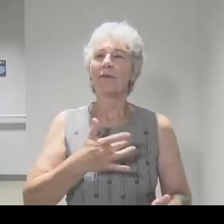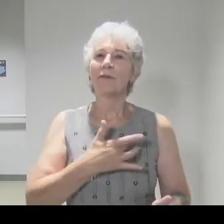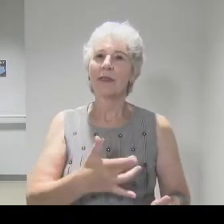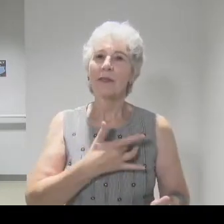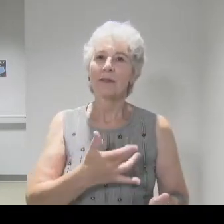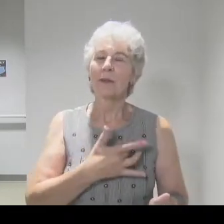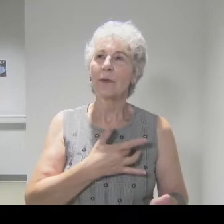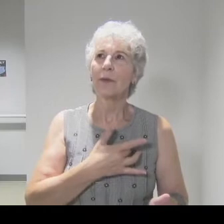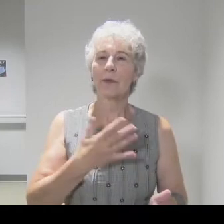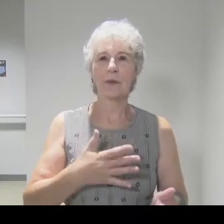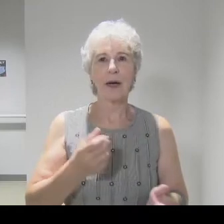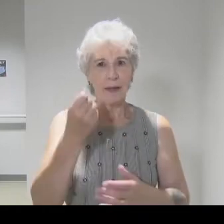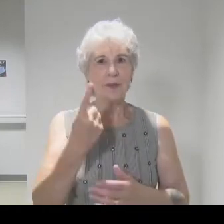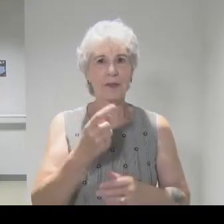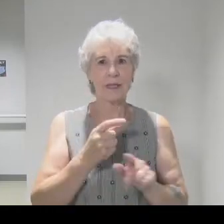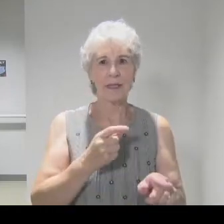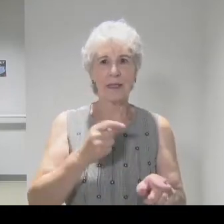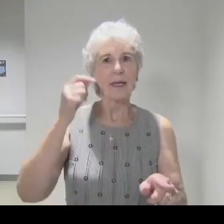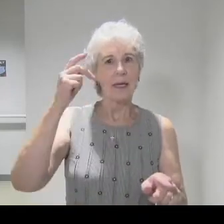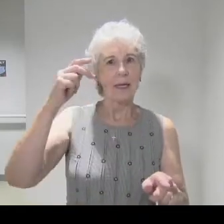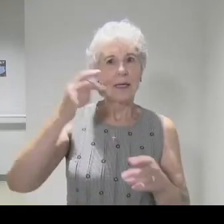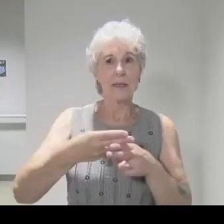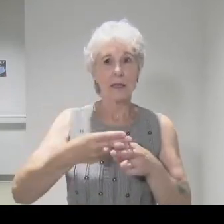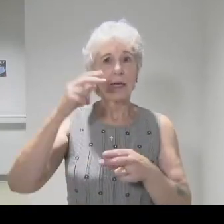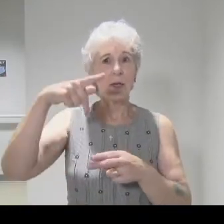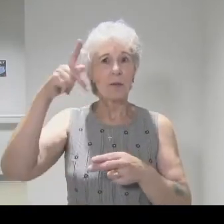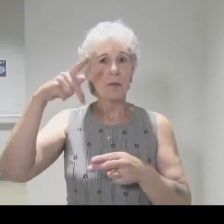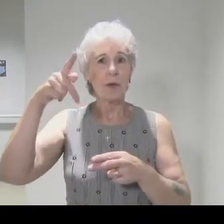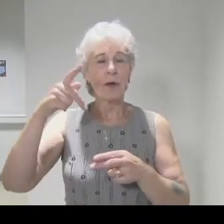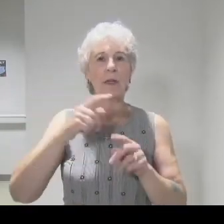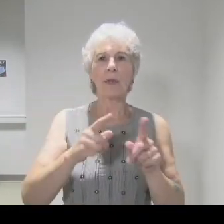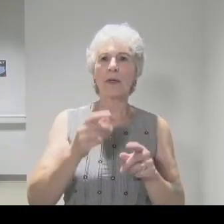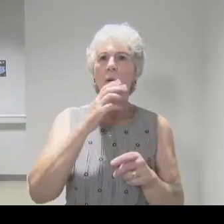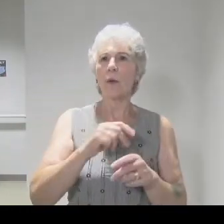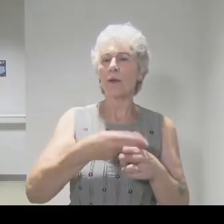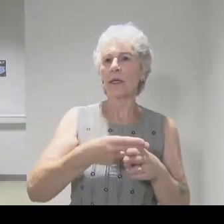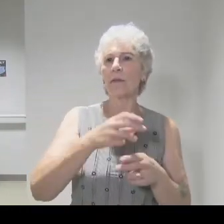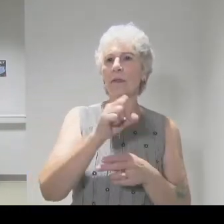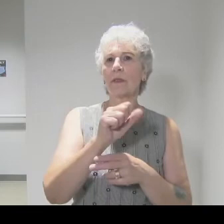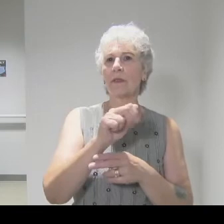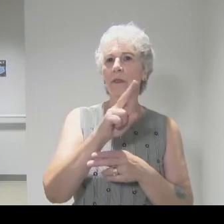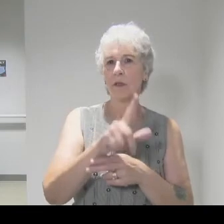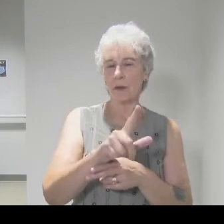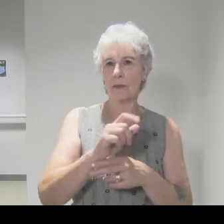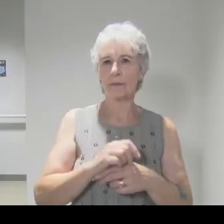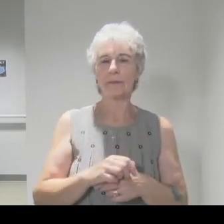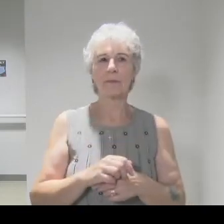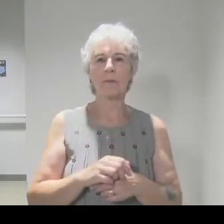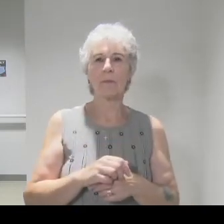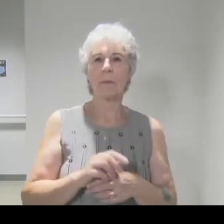Paul. That was his name, Paul, but his old name was Saul, according to Acts 18:3. And he